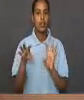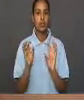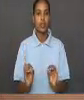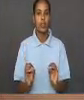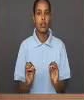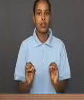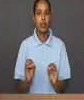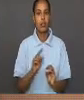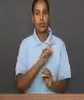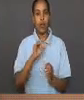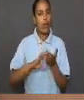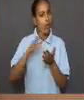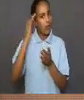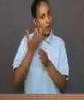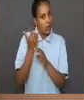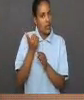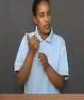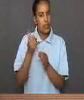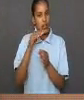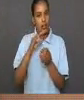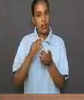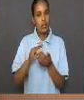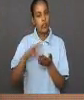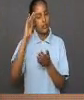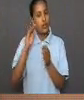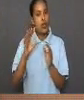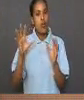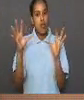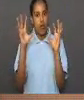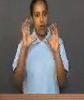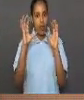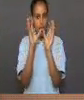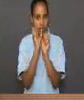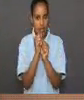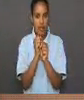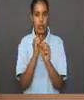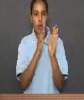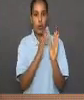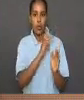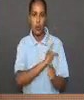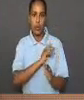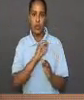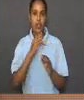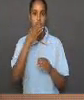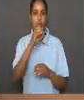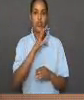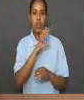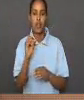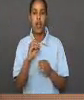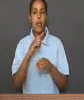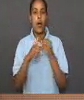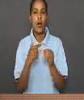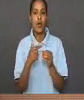Students, you have already learned about colligative properties of a solution and